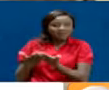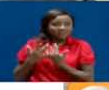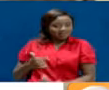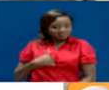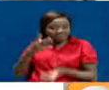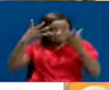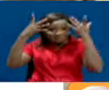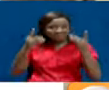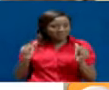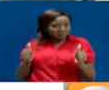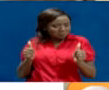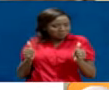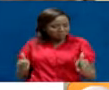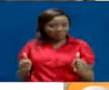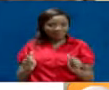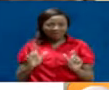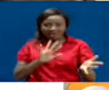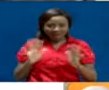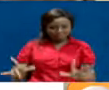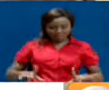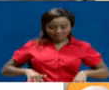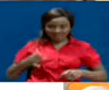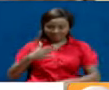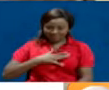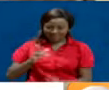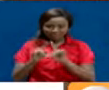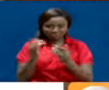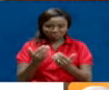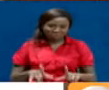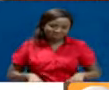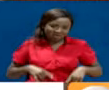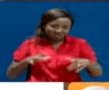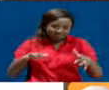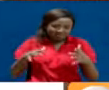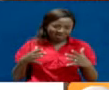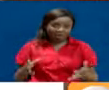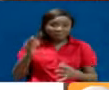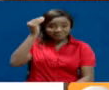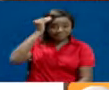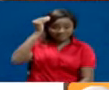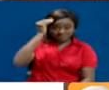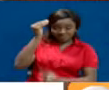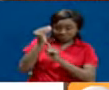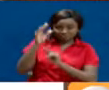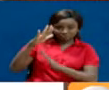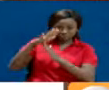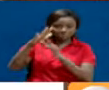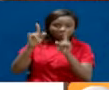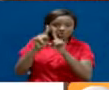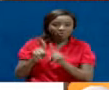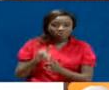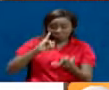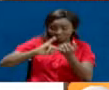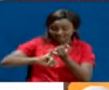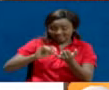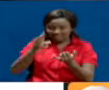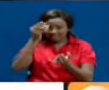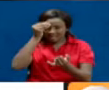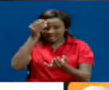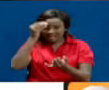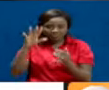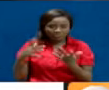to make decisions concerning their lives and the lives of their children. Yeah. Education notwithstanding, marriage has taught her to